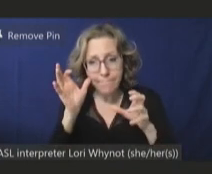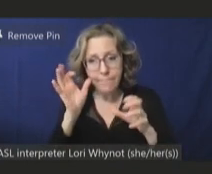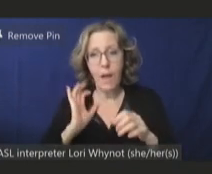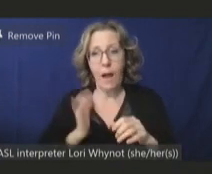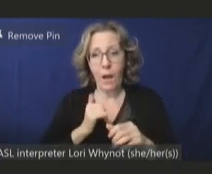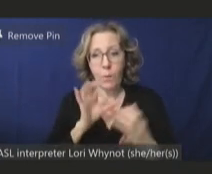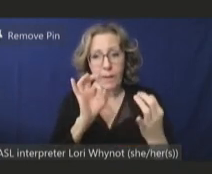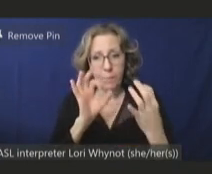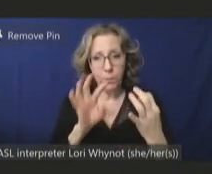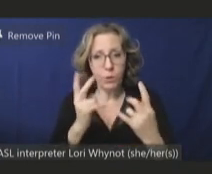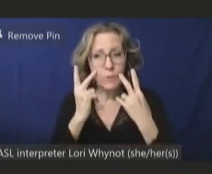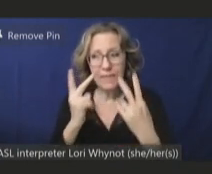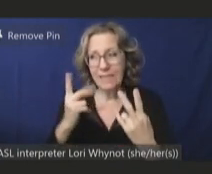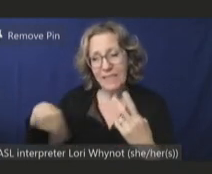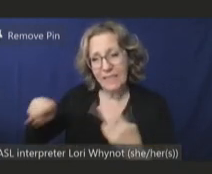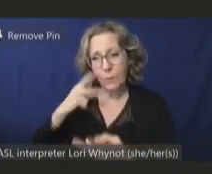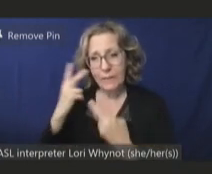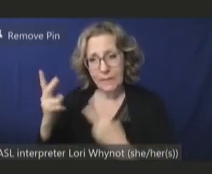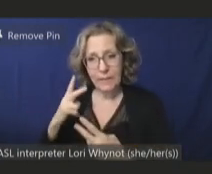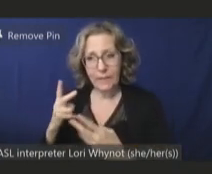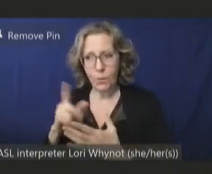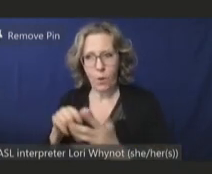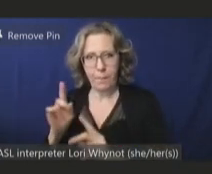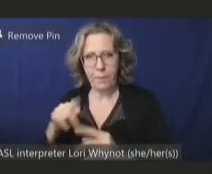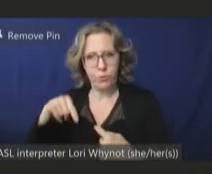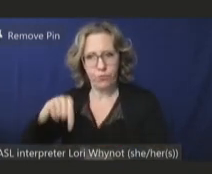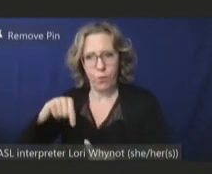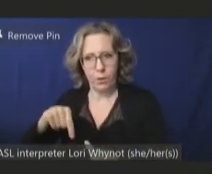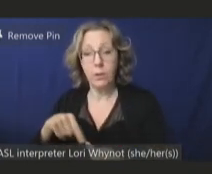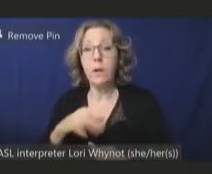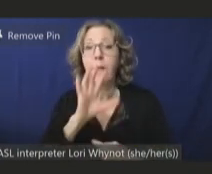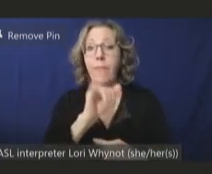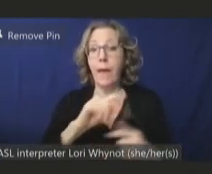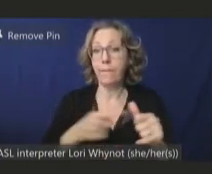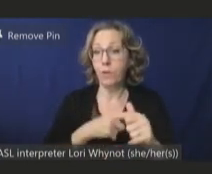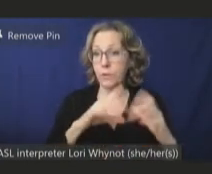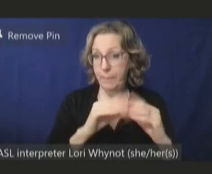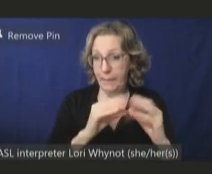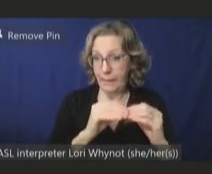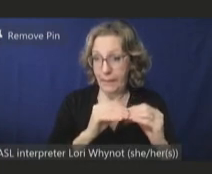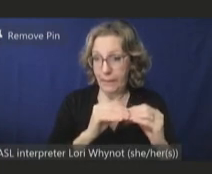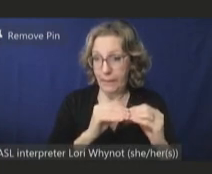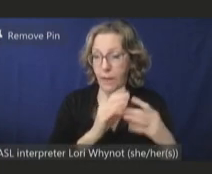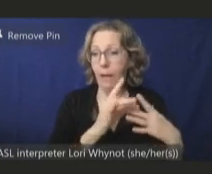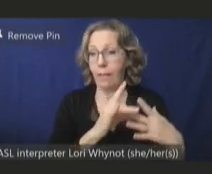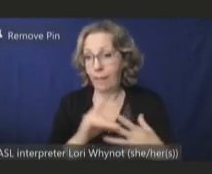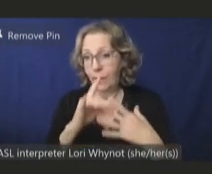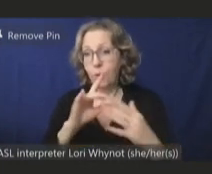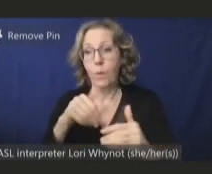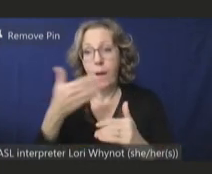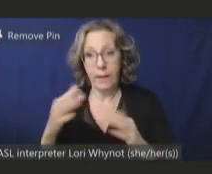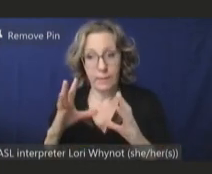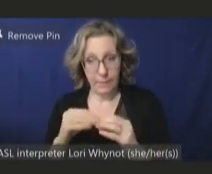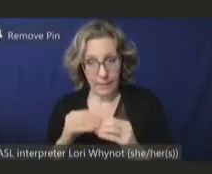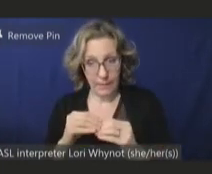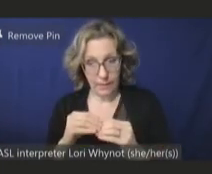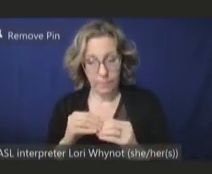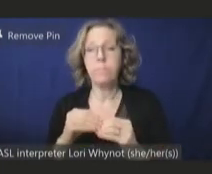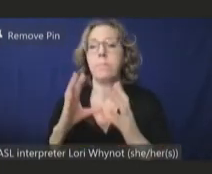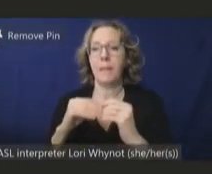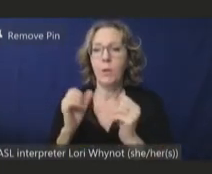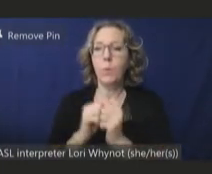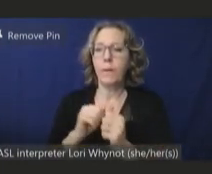with. So from that meeting, we spun off into another meeting with the CMS, which is the Centers for Medicaid